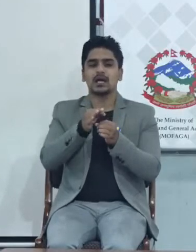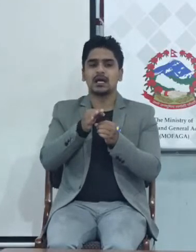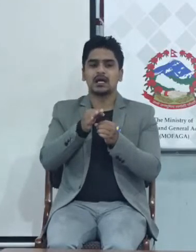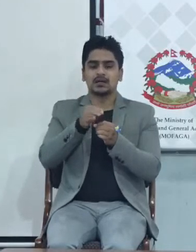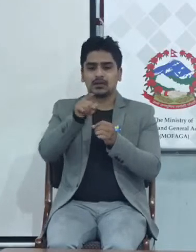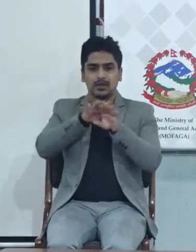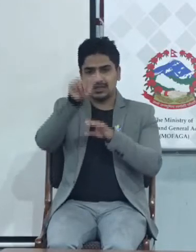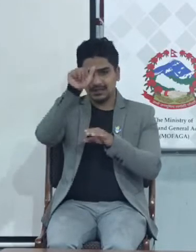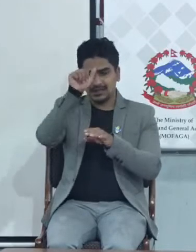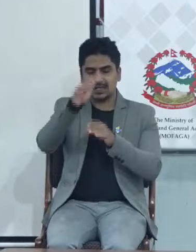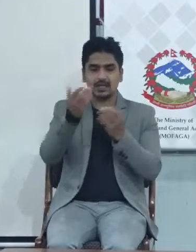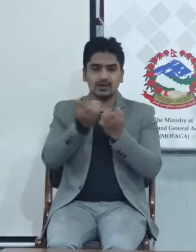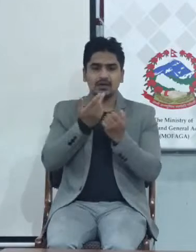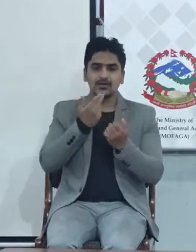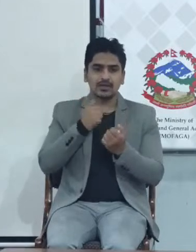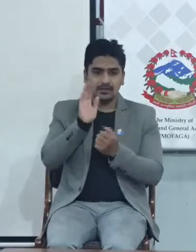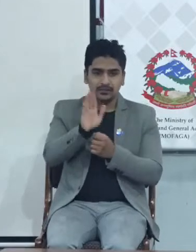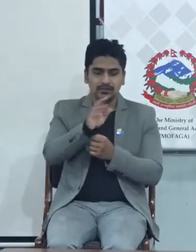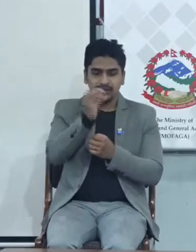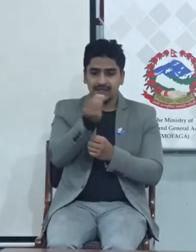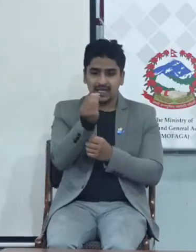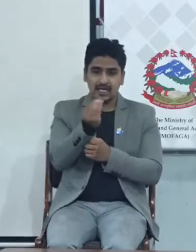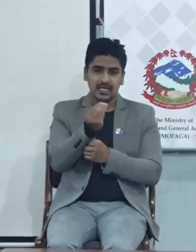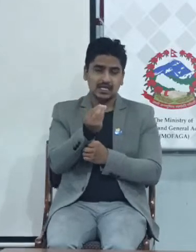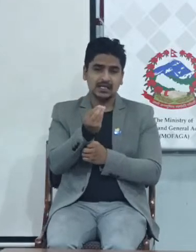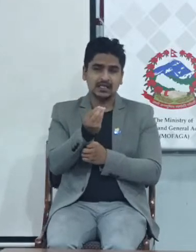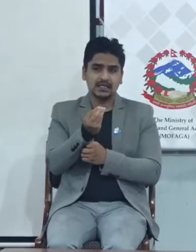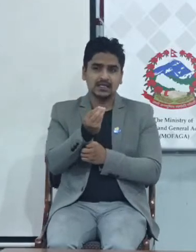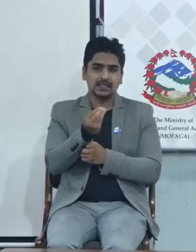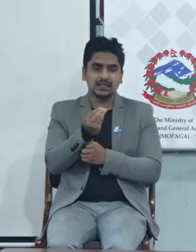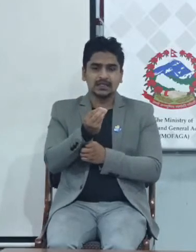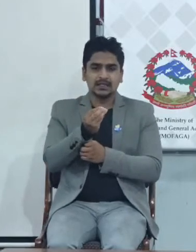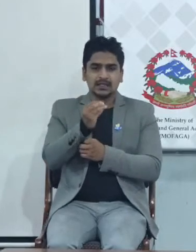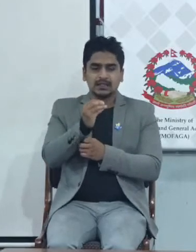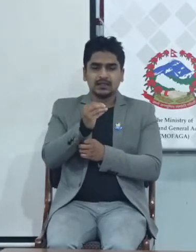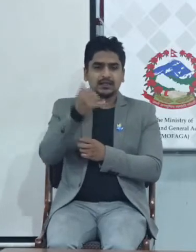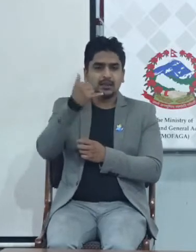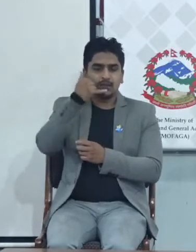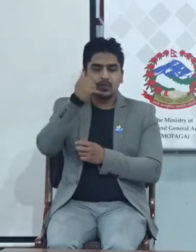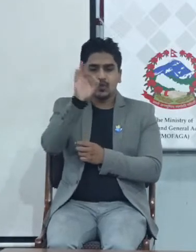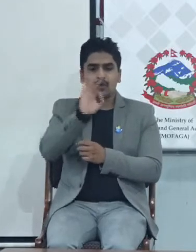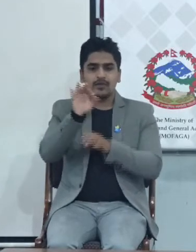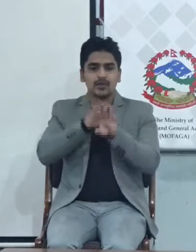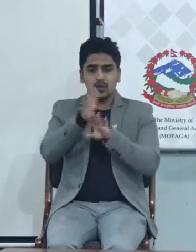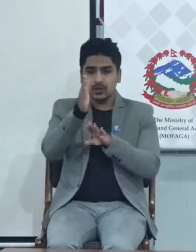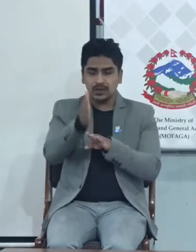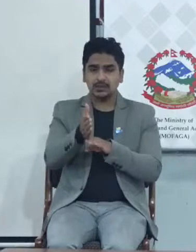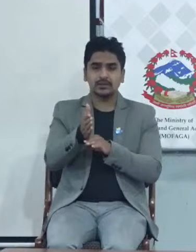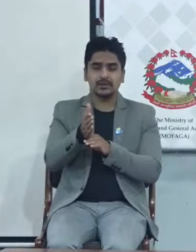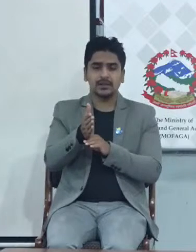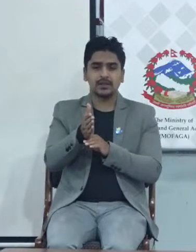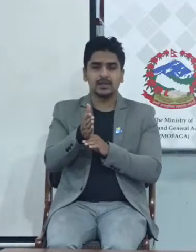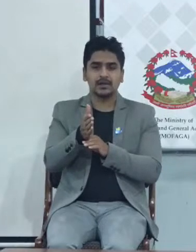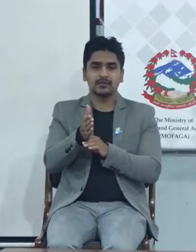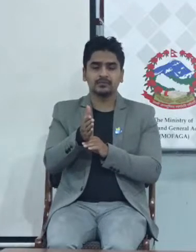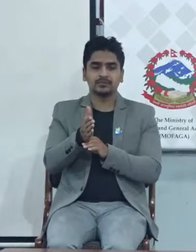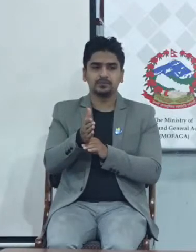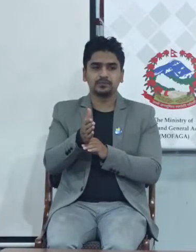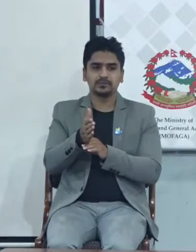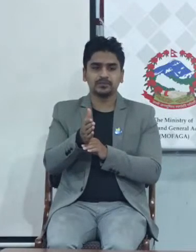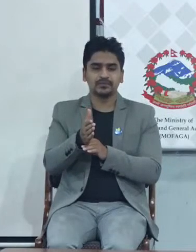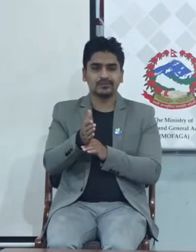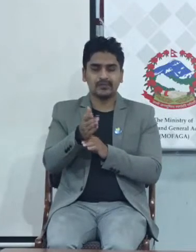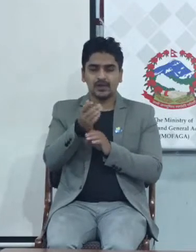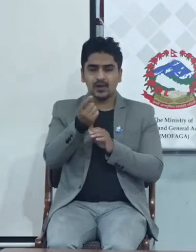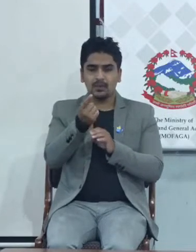and telecom service providers, and when there is a zero balance for 7 days,